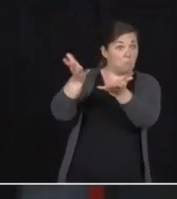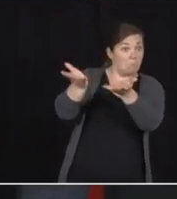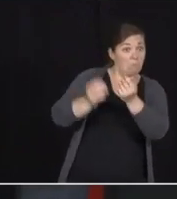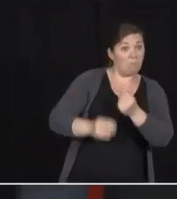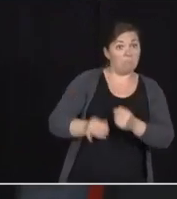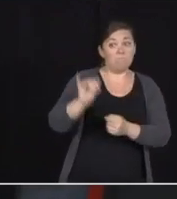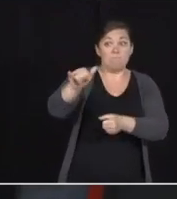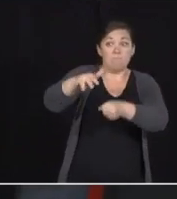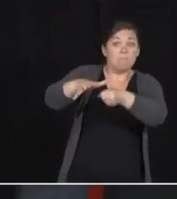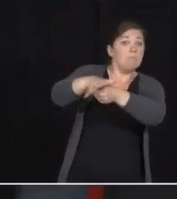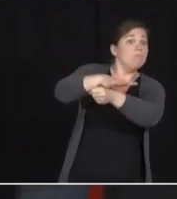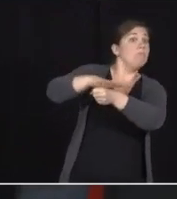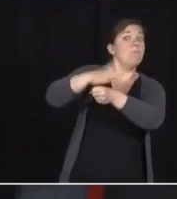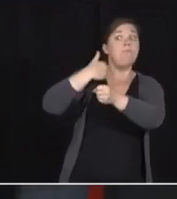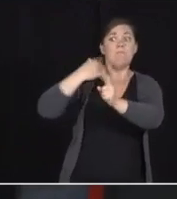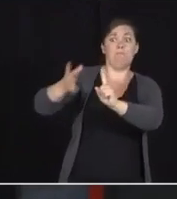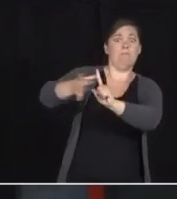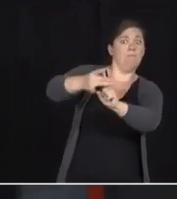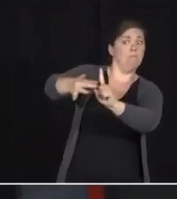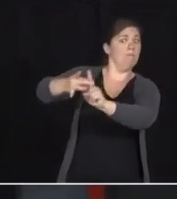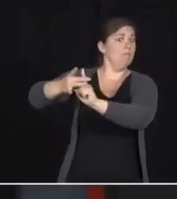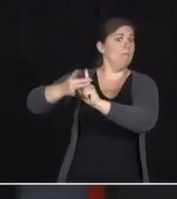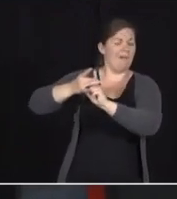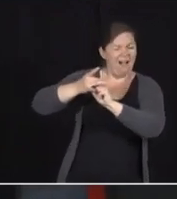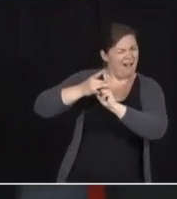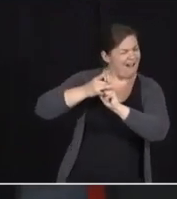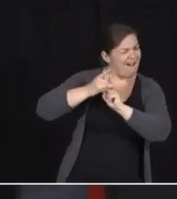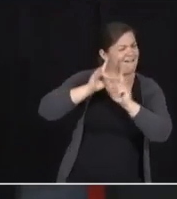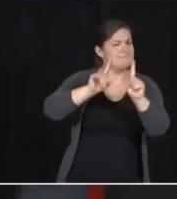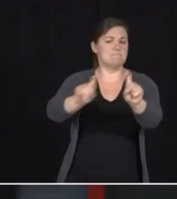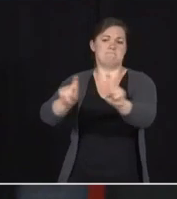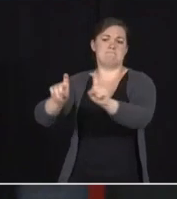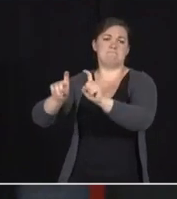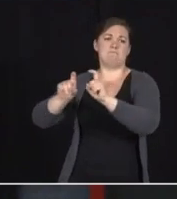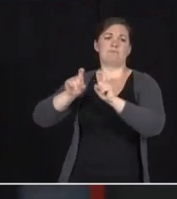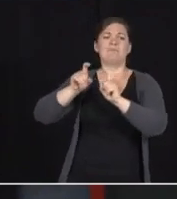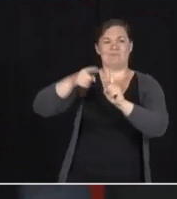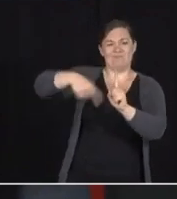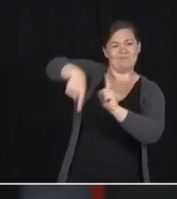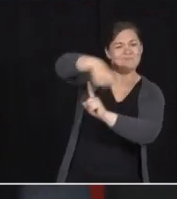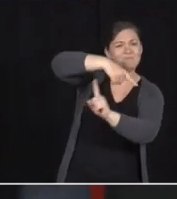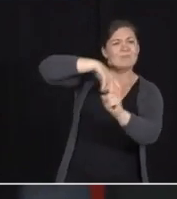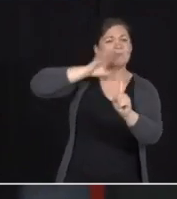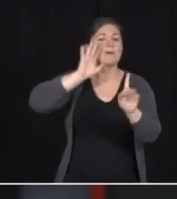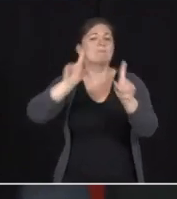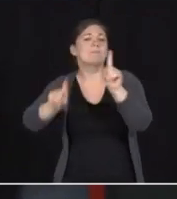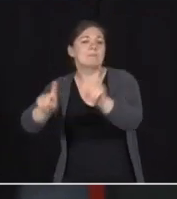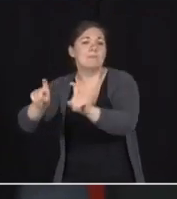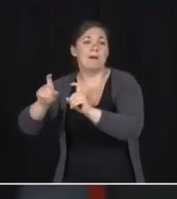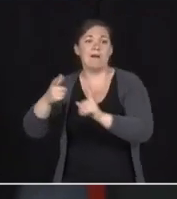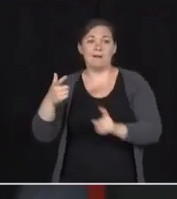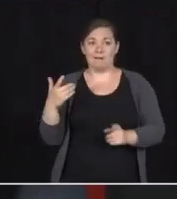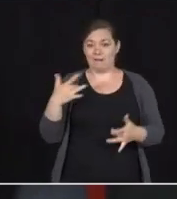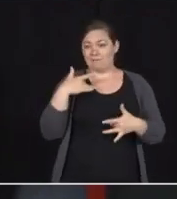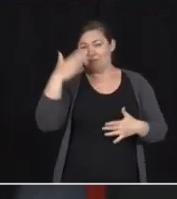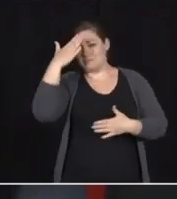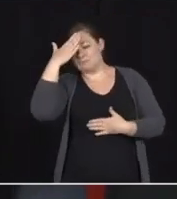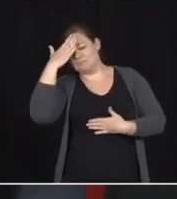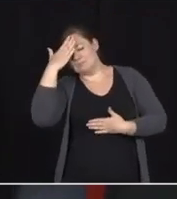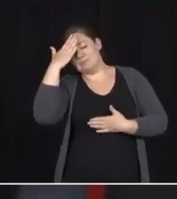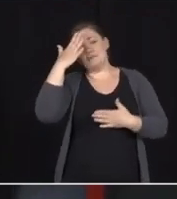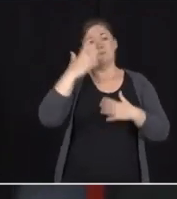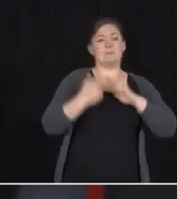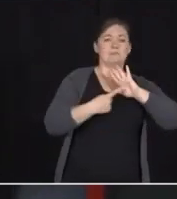want to test there. We'll want to test symptomatic as well as asymptomatic people, because we really want to know what's happening with the opening up